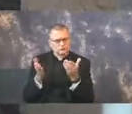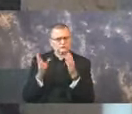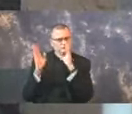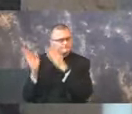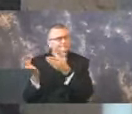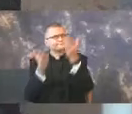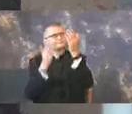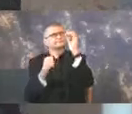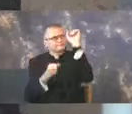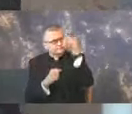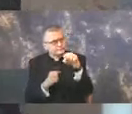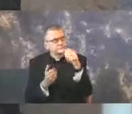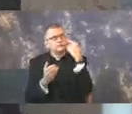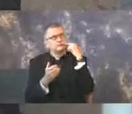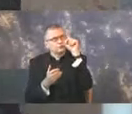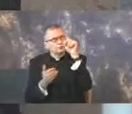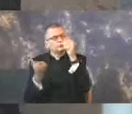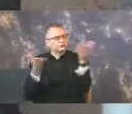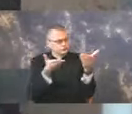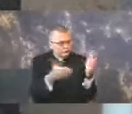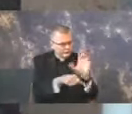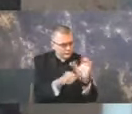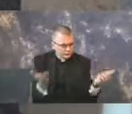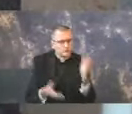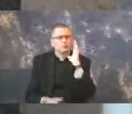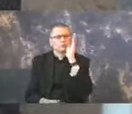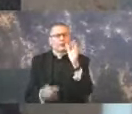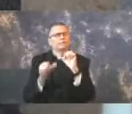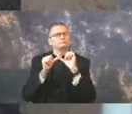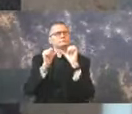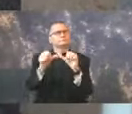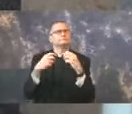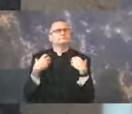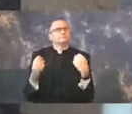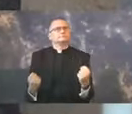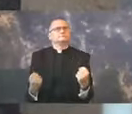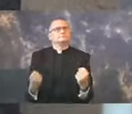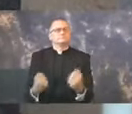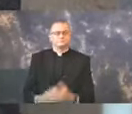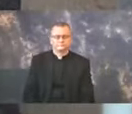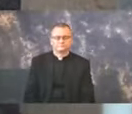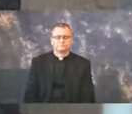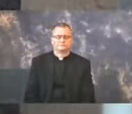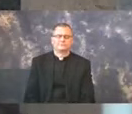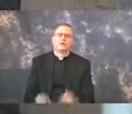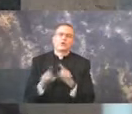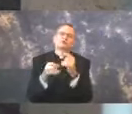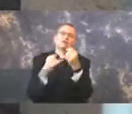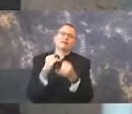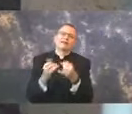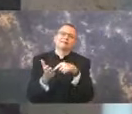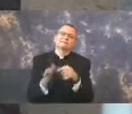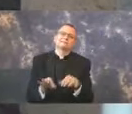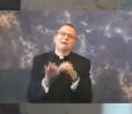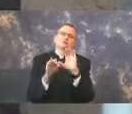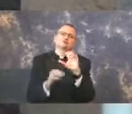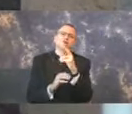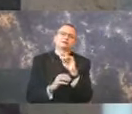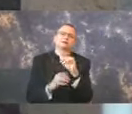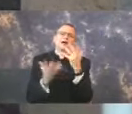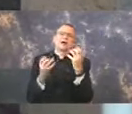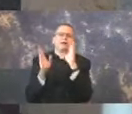God and to the church. And finally, in this Chrism Mass, I turn my thoughts to you, my brother